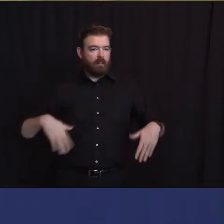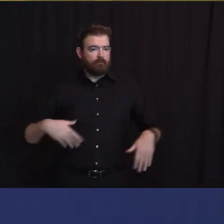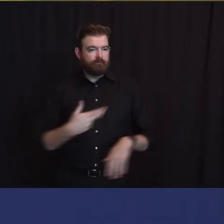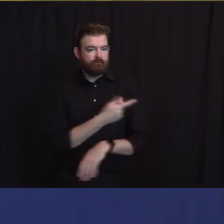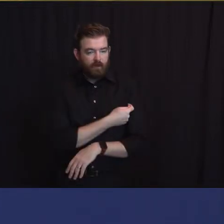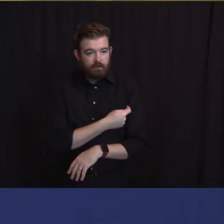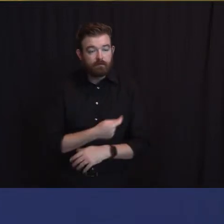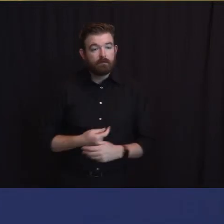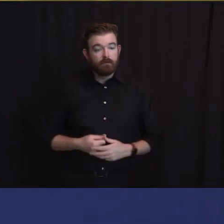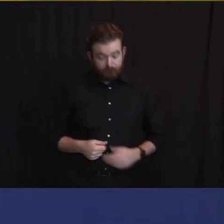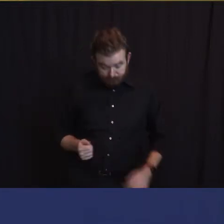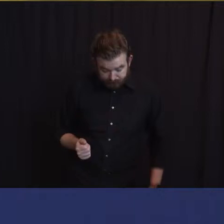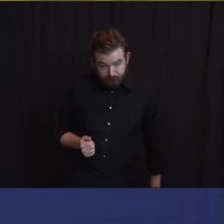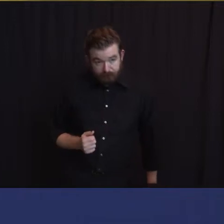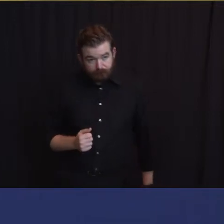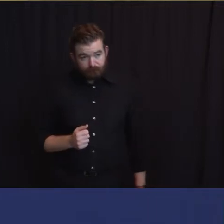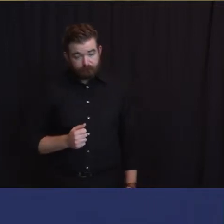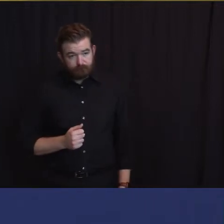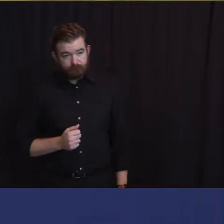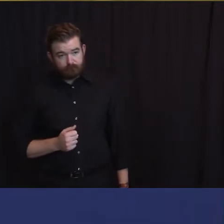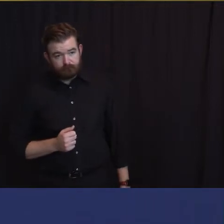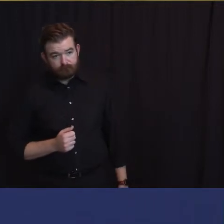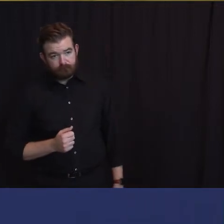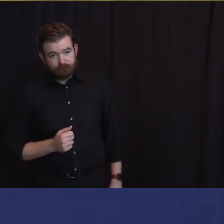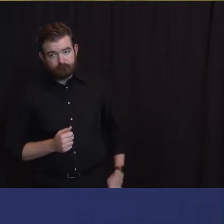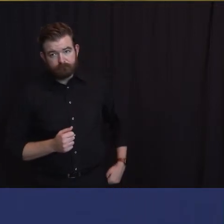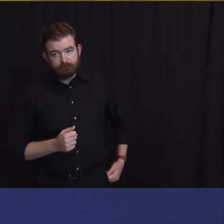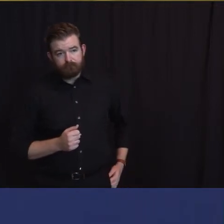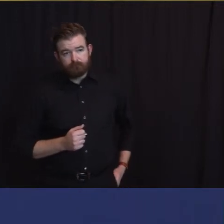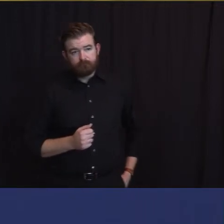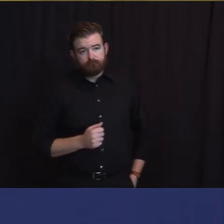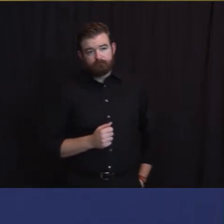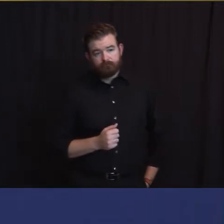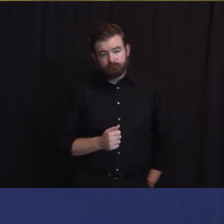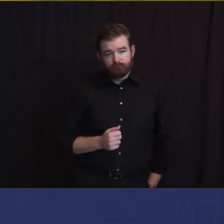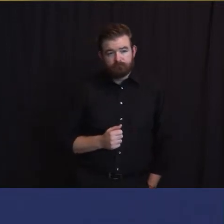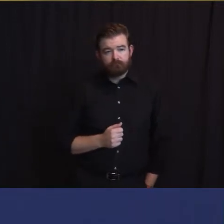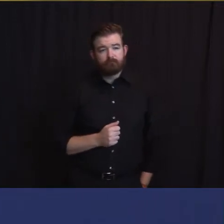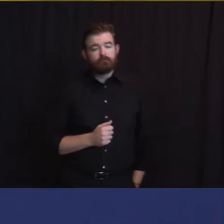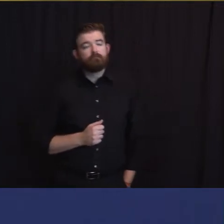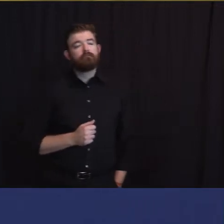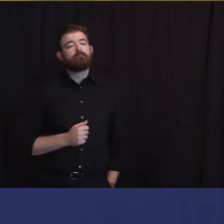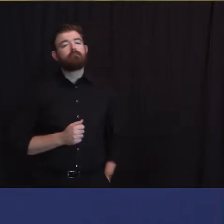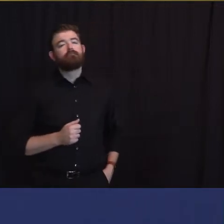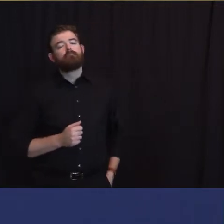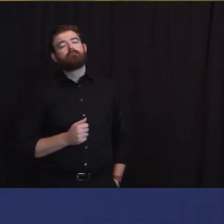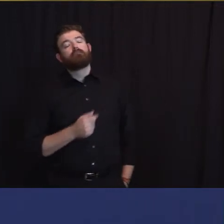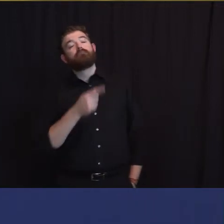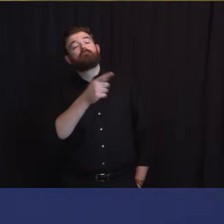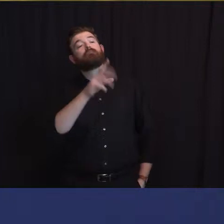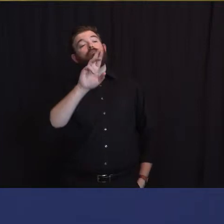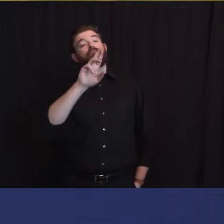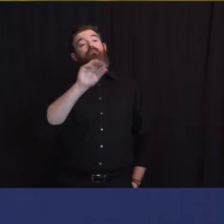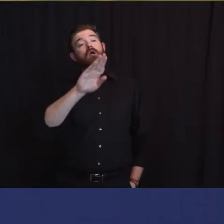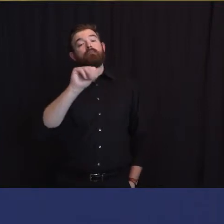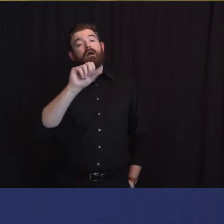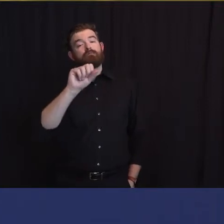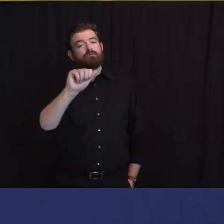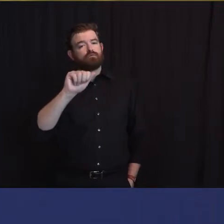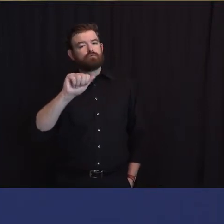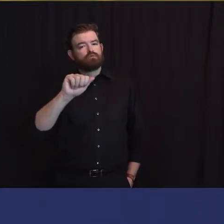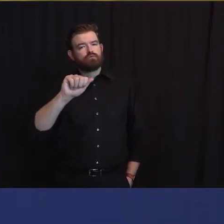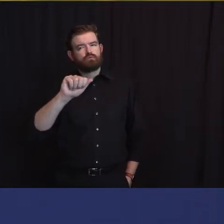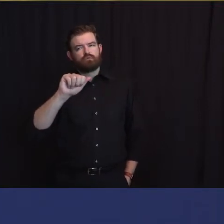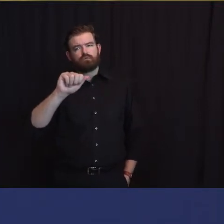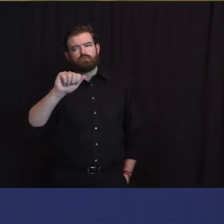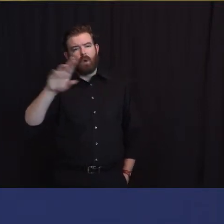Labor question, but I think one of the questions, Rob Sarah-Angelo is listening, is whether or not the $300, did you also ask